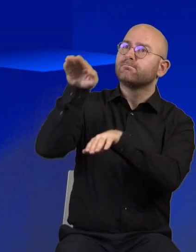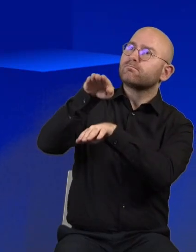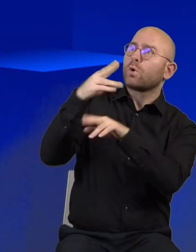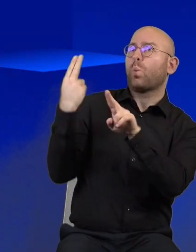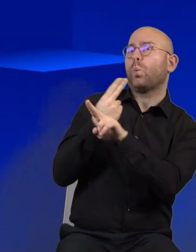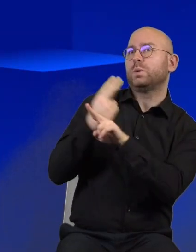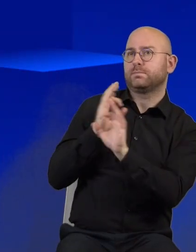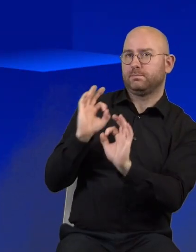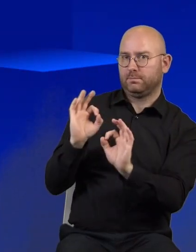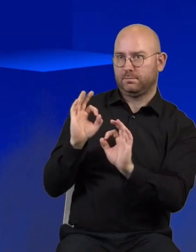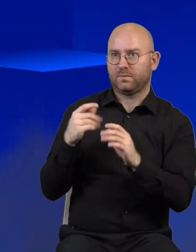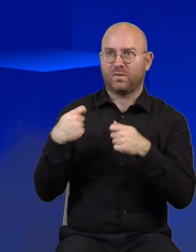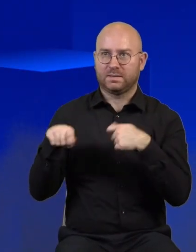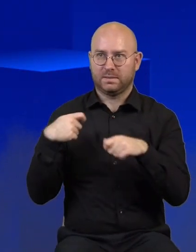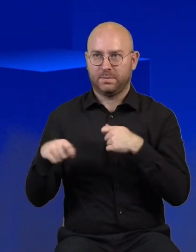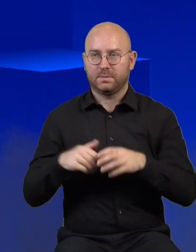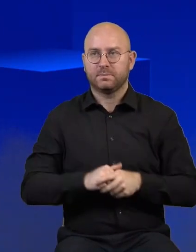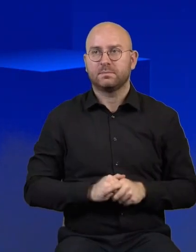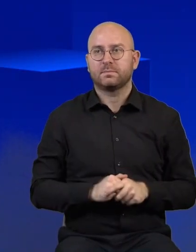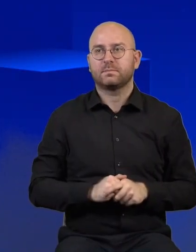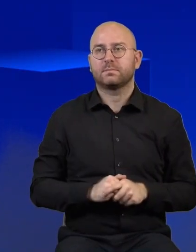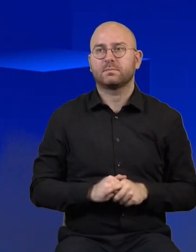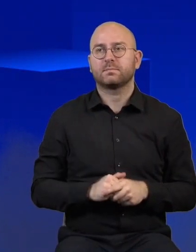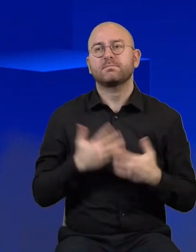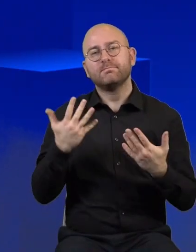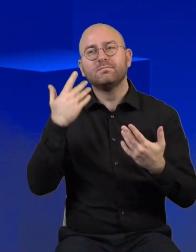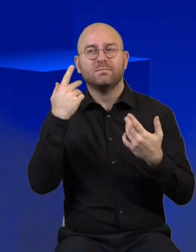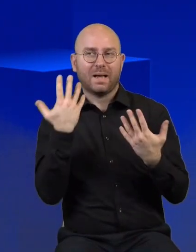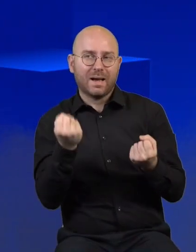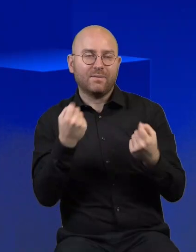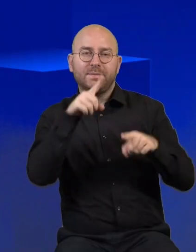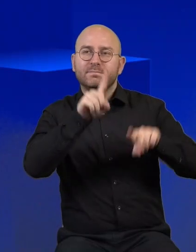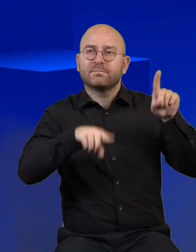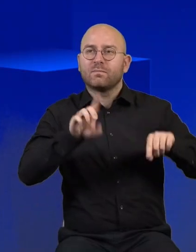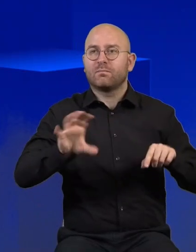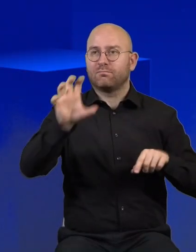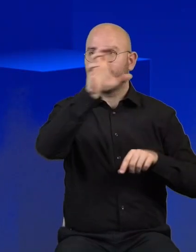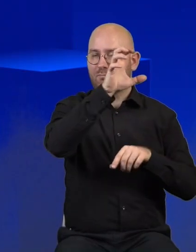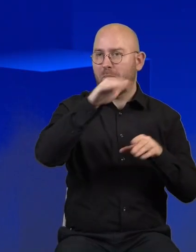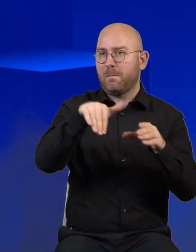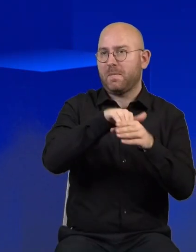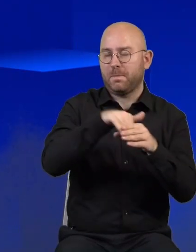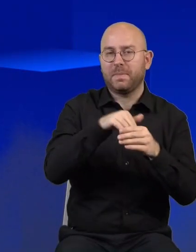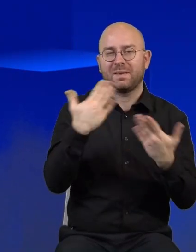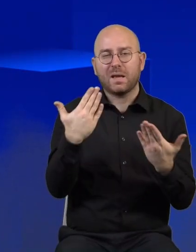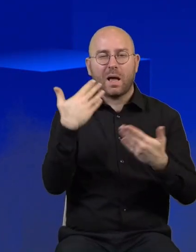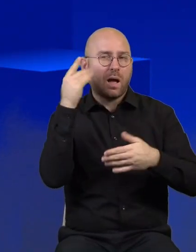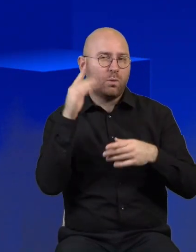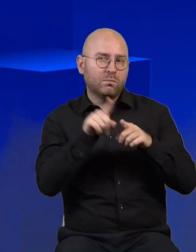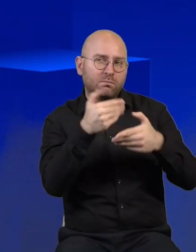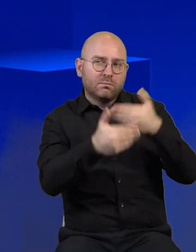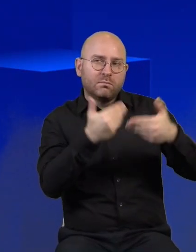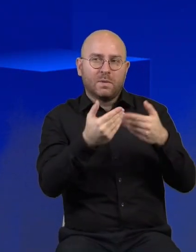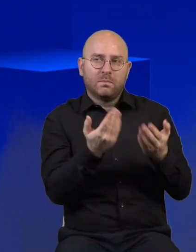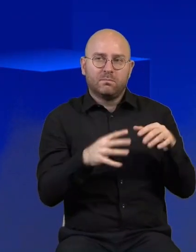was also mentioned this morning, the taxation policy. So transport and taxation, zero